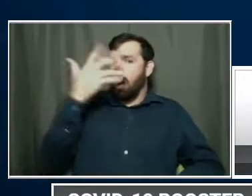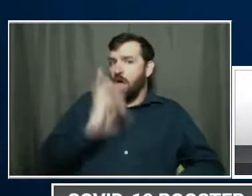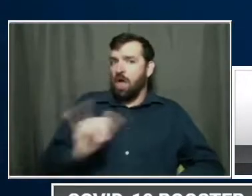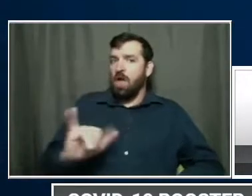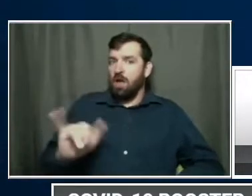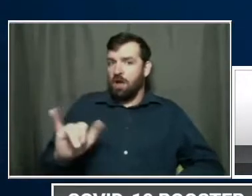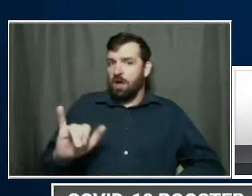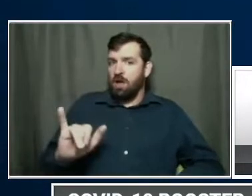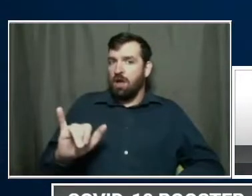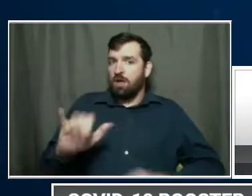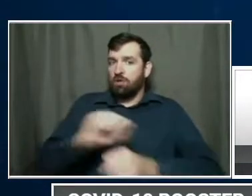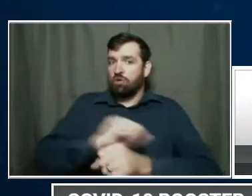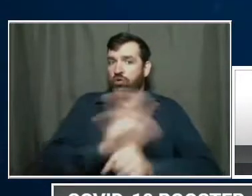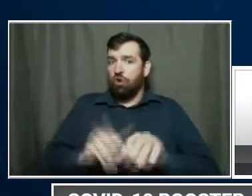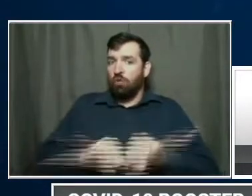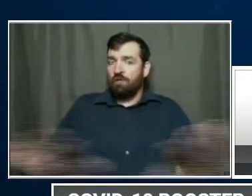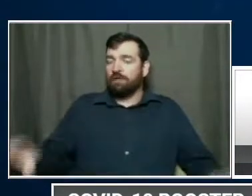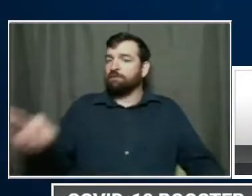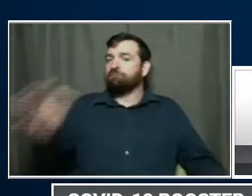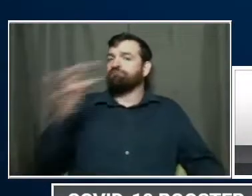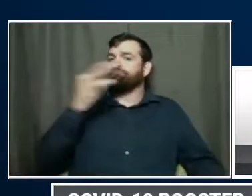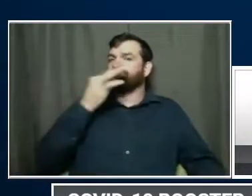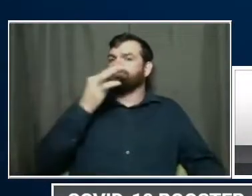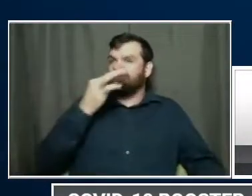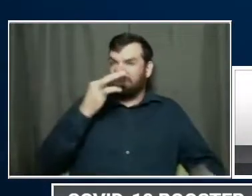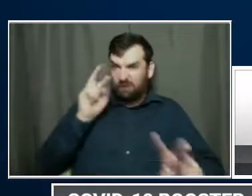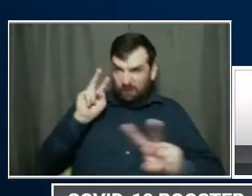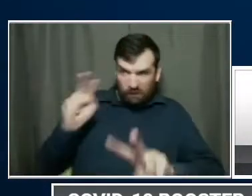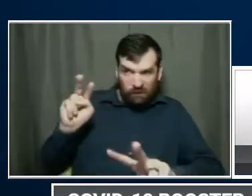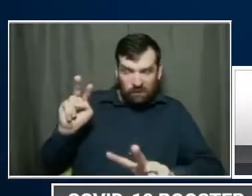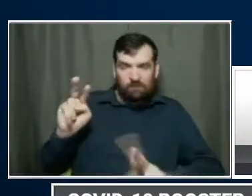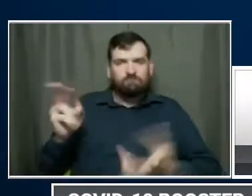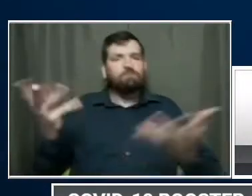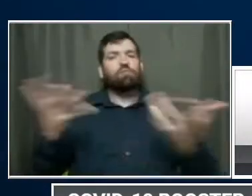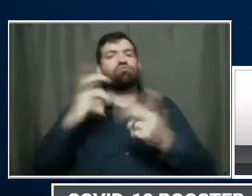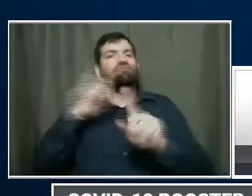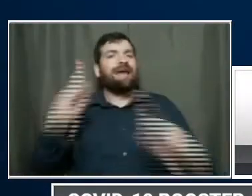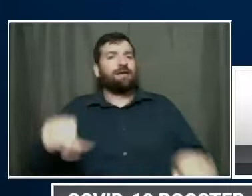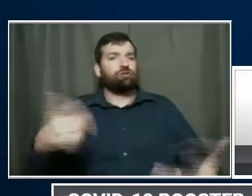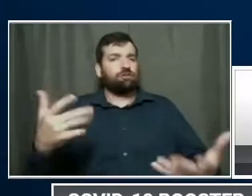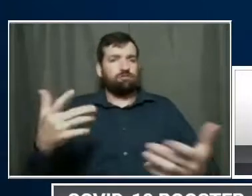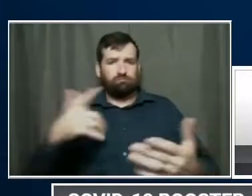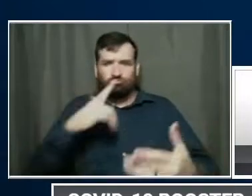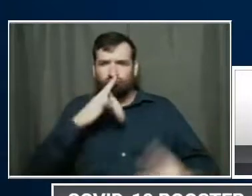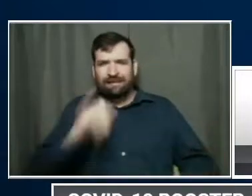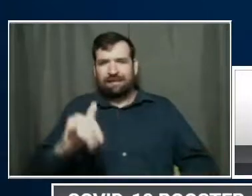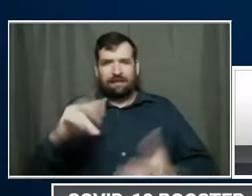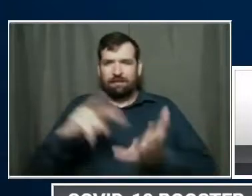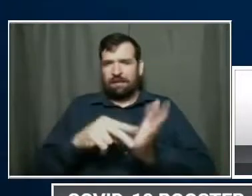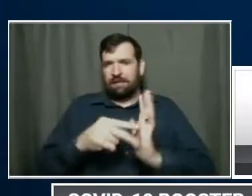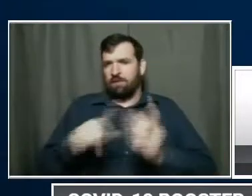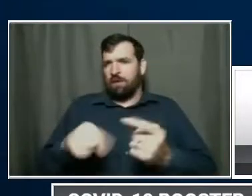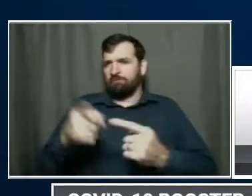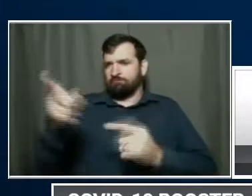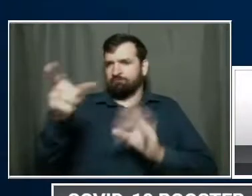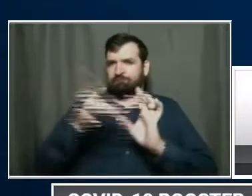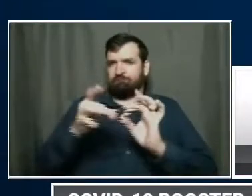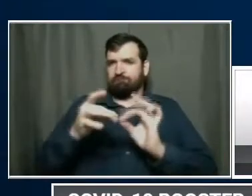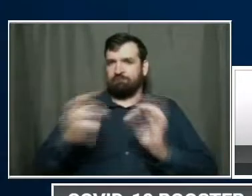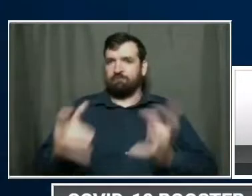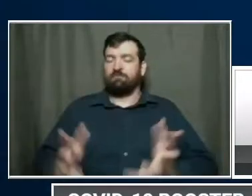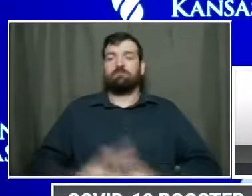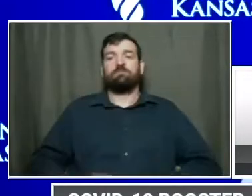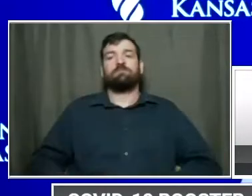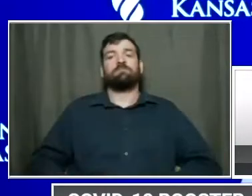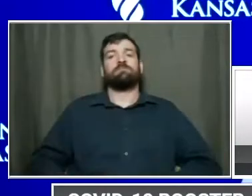COVID pandemic is in sight. When you hear that, what was your reaction, and what does it really mean to you when you hear something like that? So I think it's